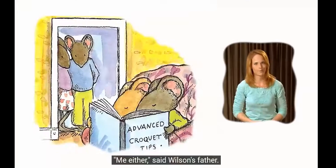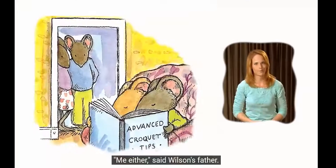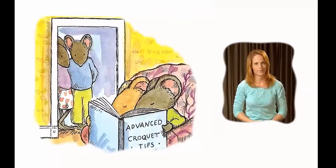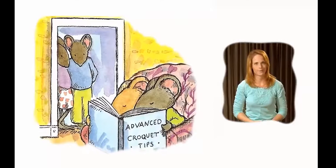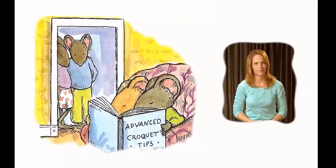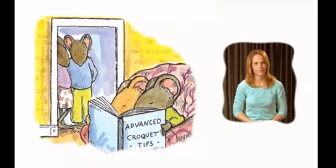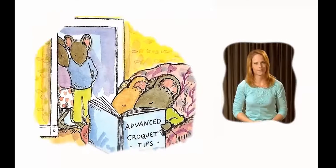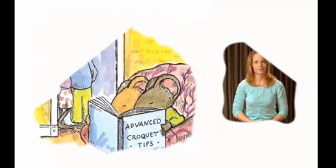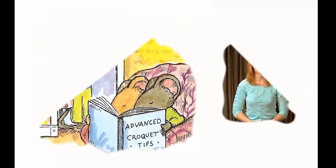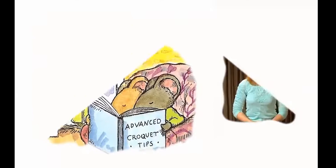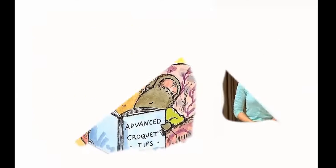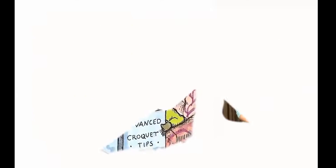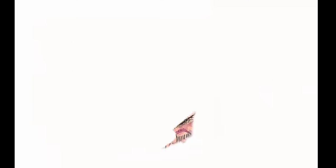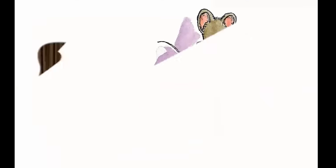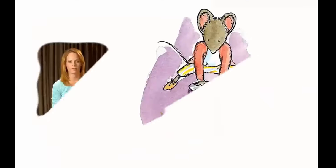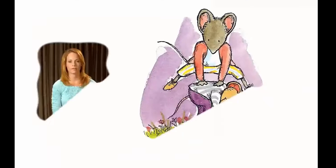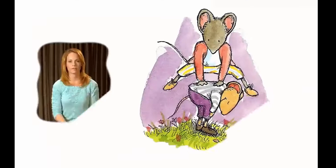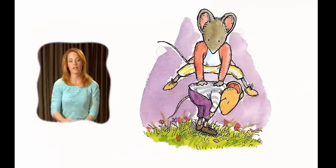father.